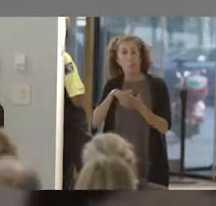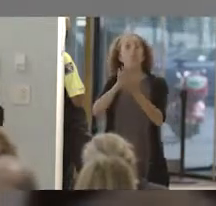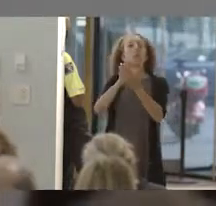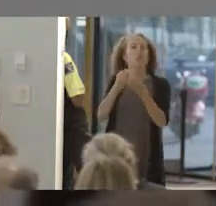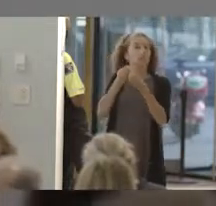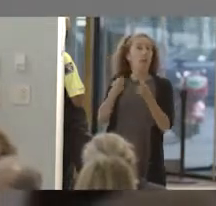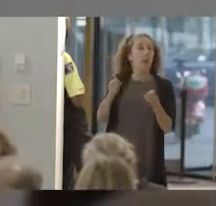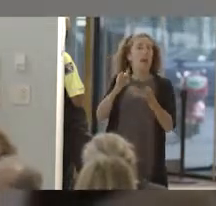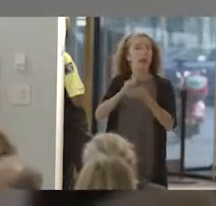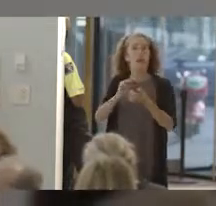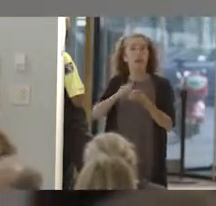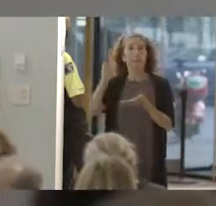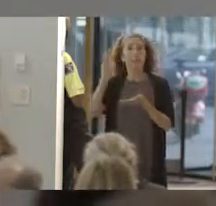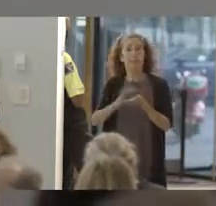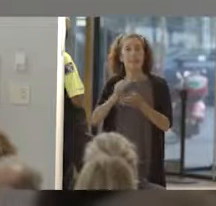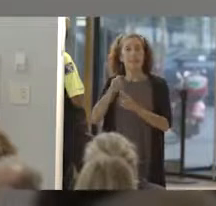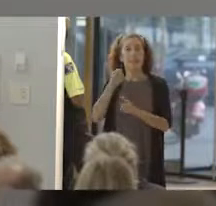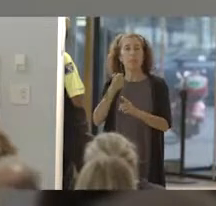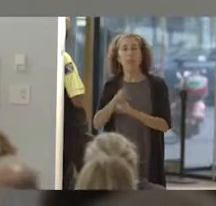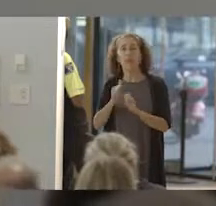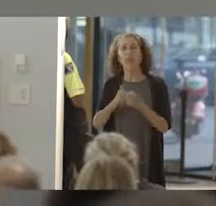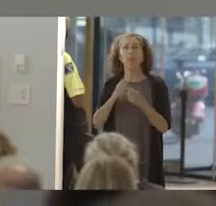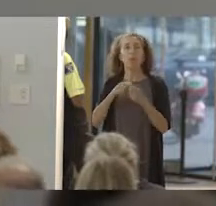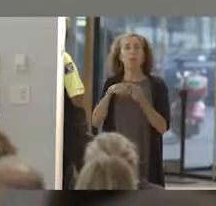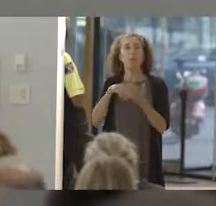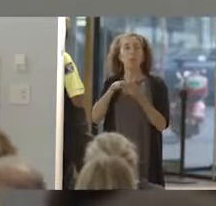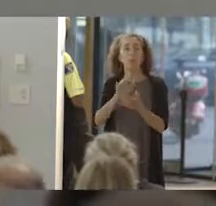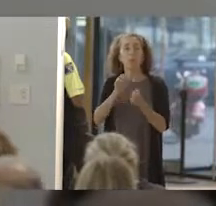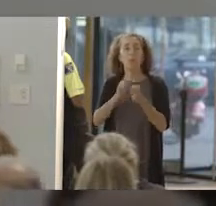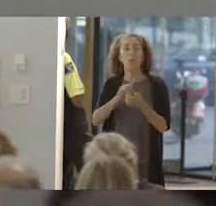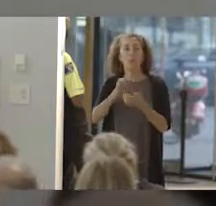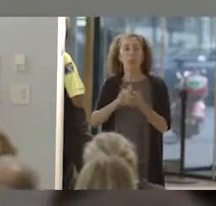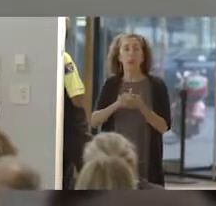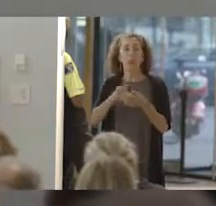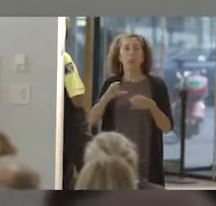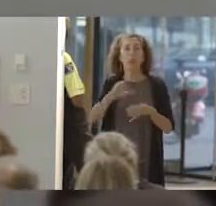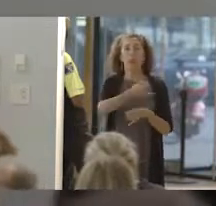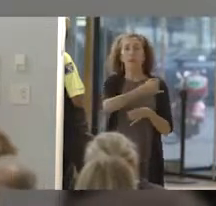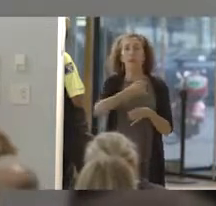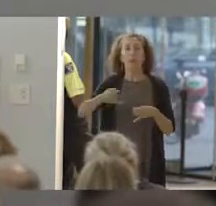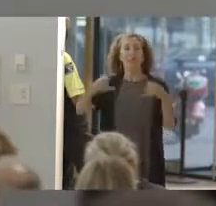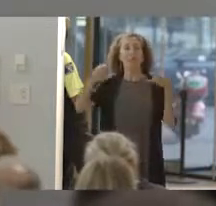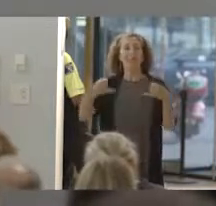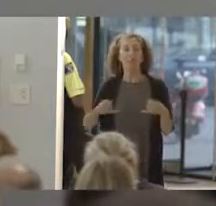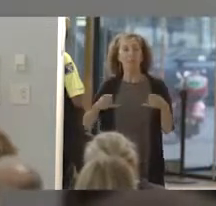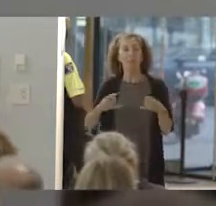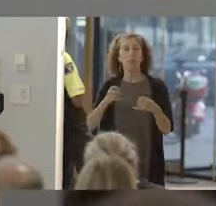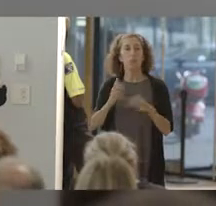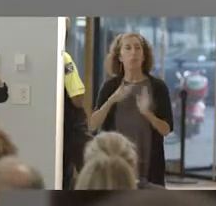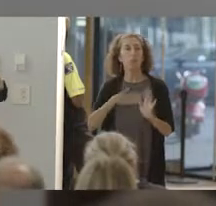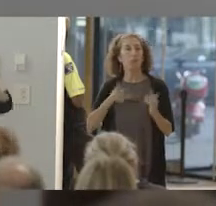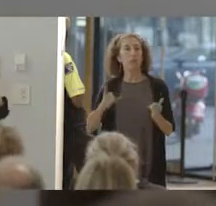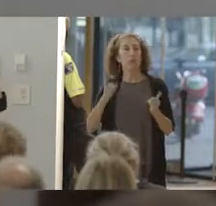can perhaps approach things within that alignment in different ways. So I just want you to try to keep in mind that